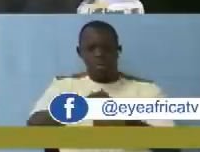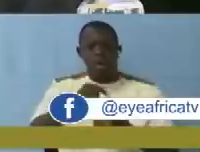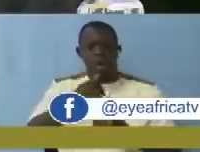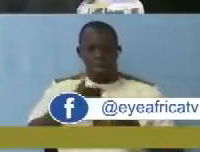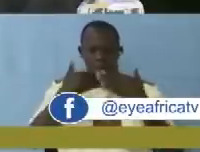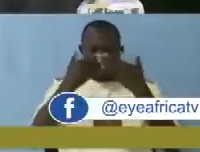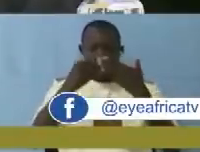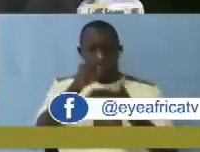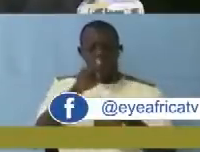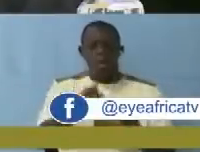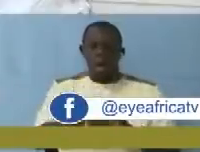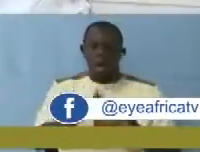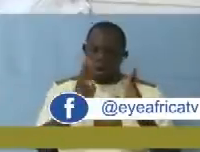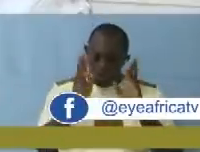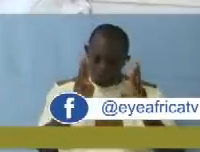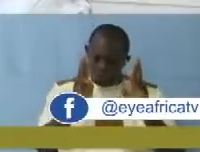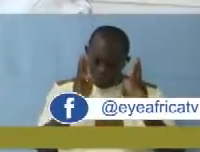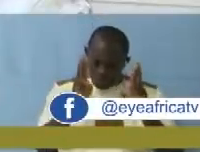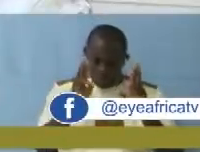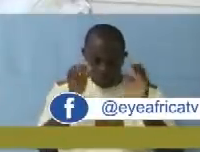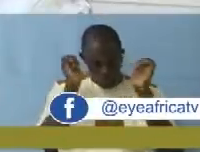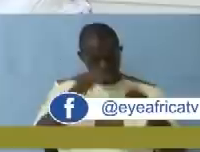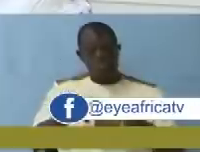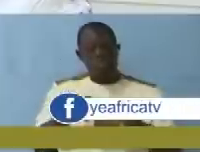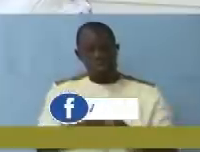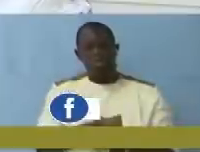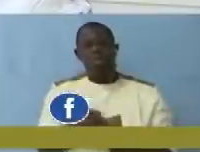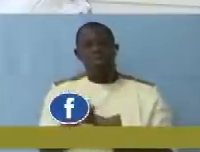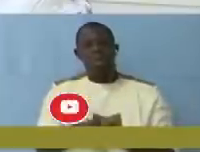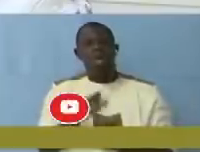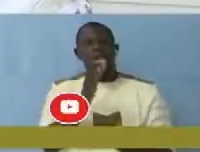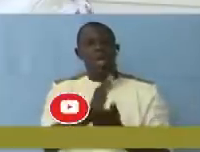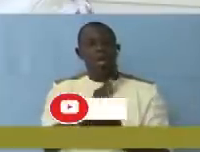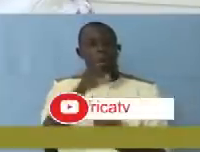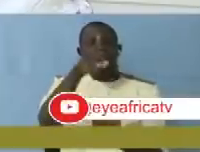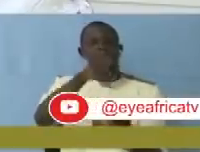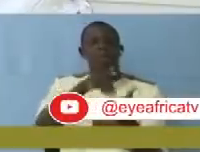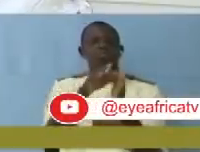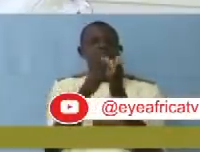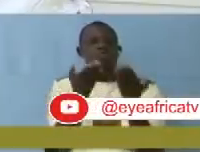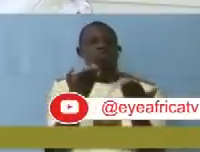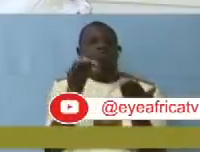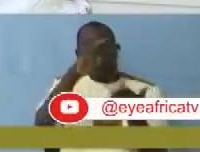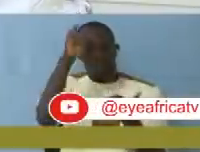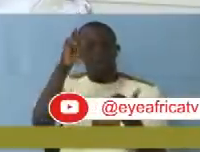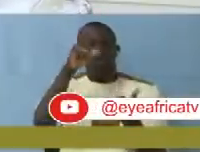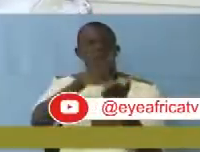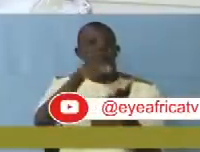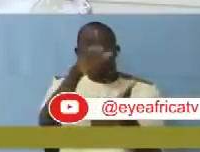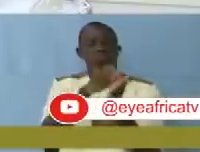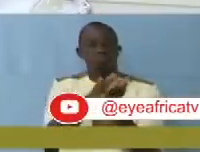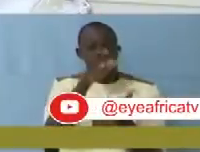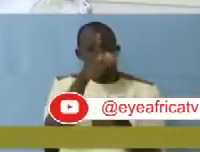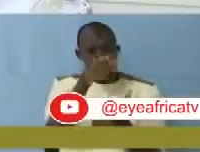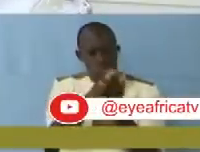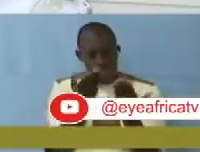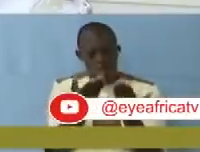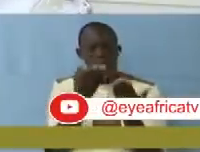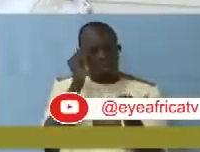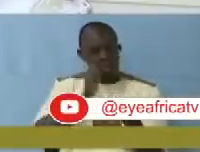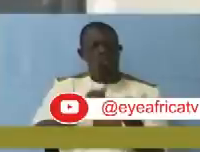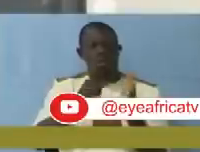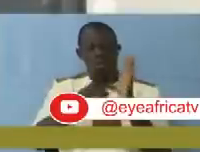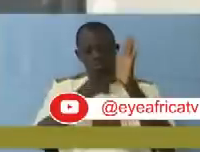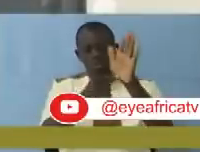told you this. I said, I wish I can lay hand on the passport I was using. That's service passport. I would have shown it to you like I did with these ones. Yeah, just let him continue.